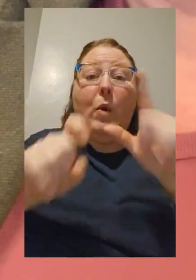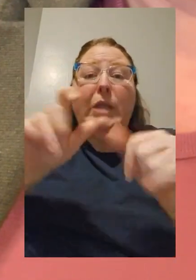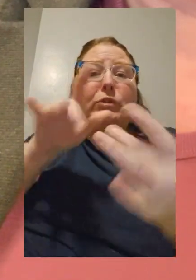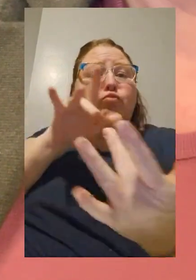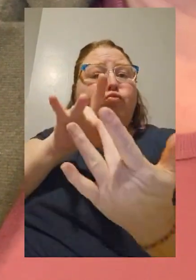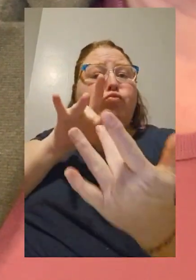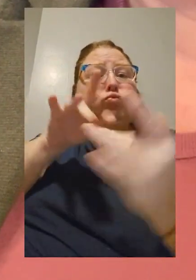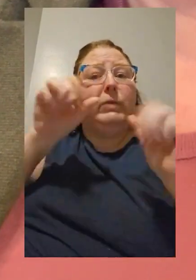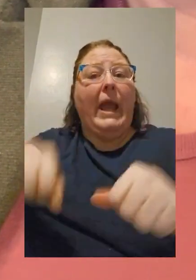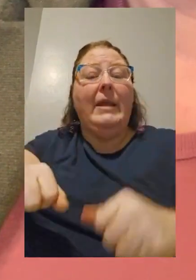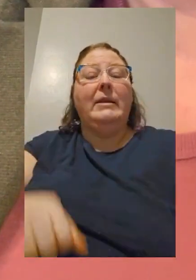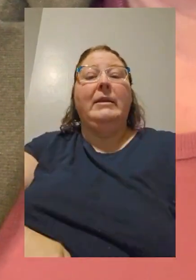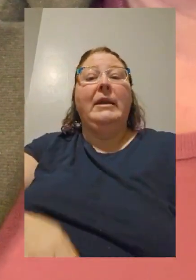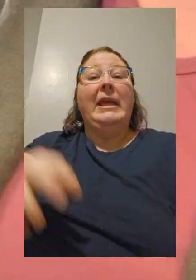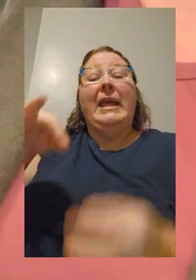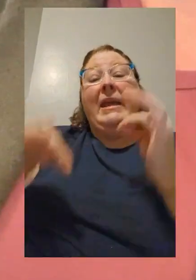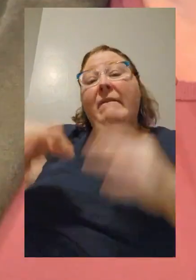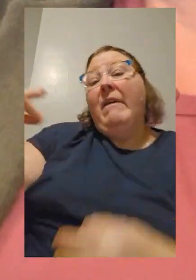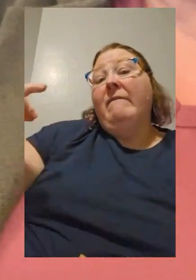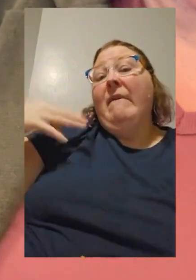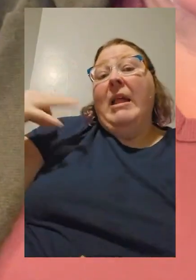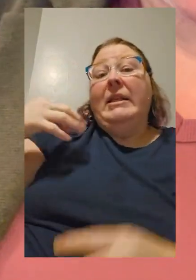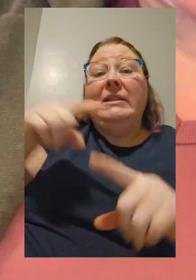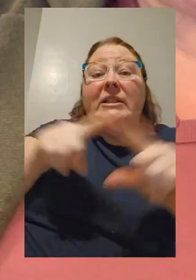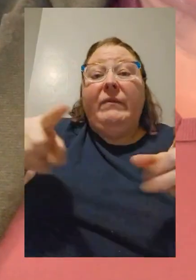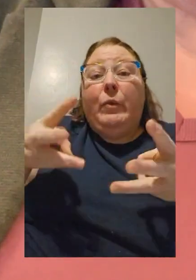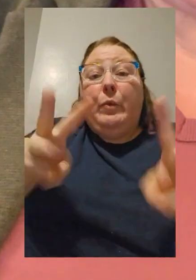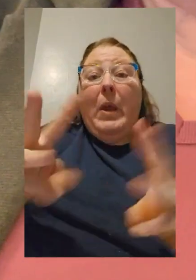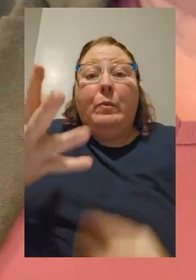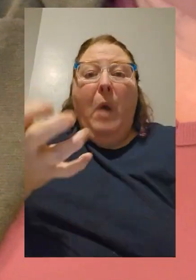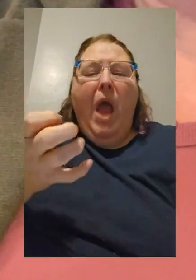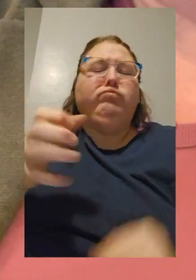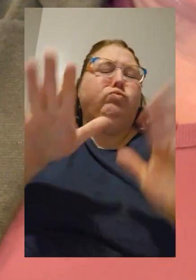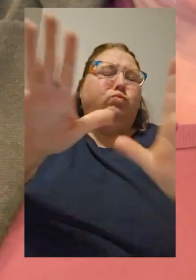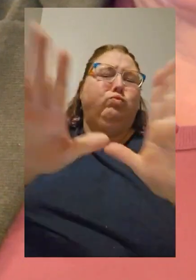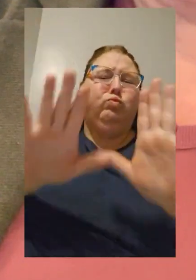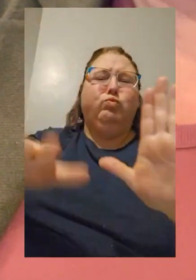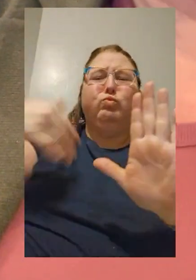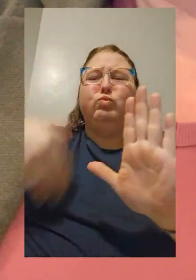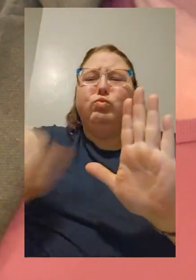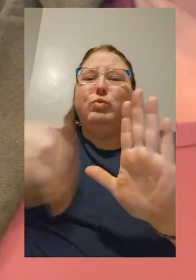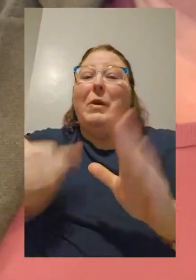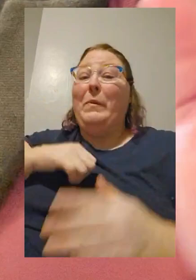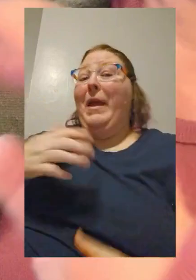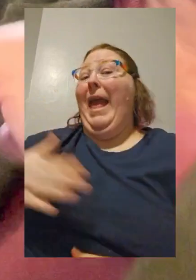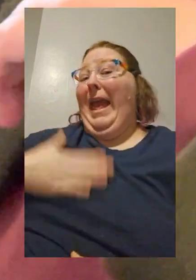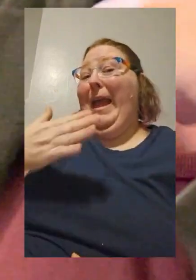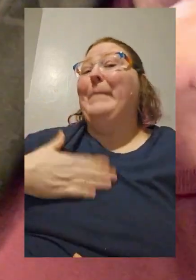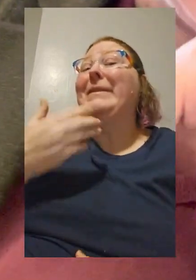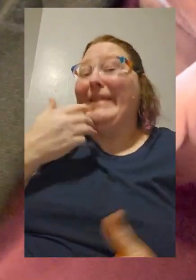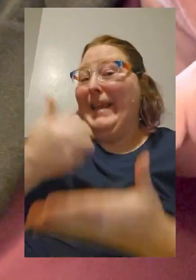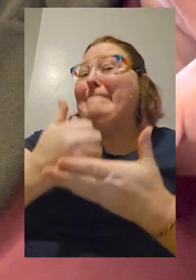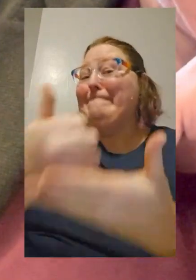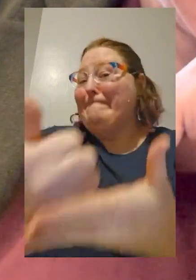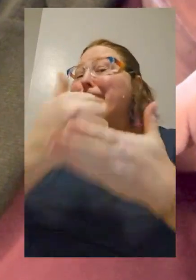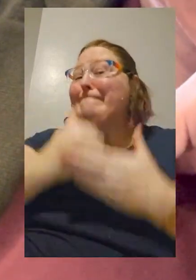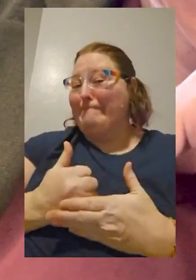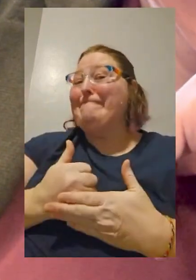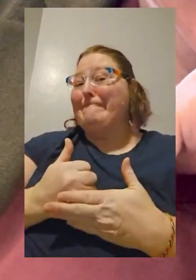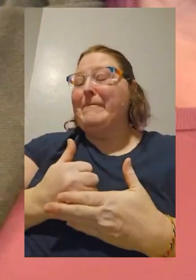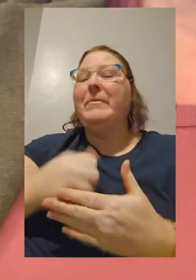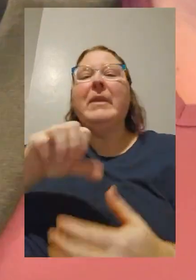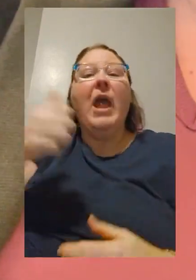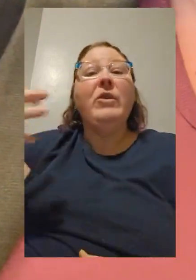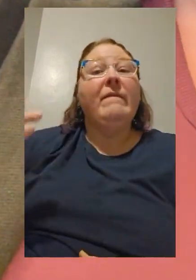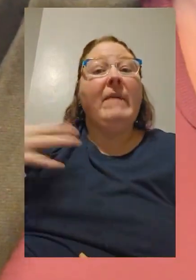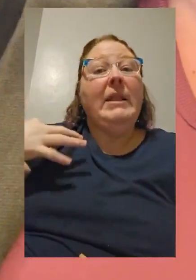you've got more questions, just reach out. Now, if you'd like to volunteer for the campaigns in a different way, that's awesome. We'll happily put you to